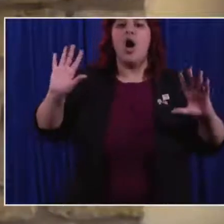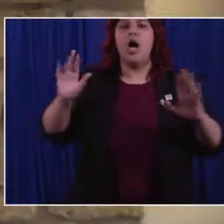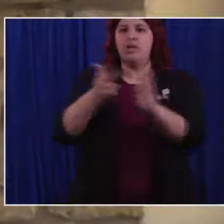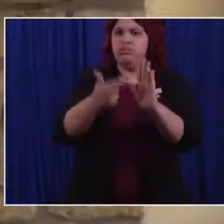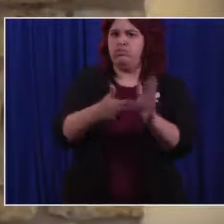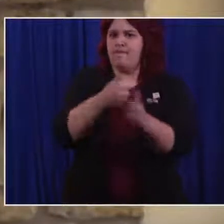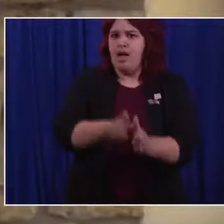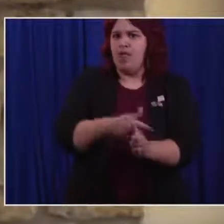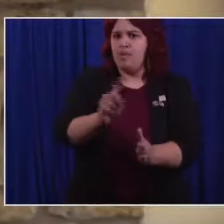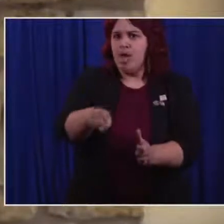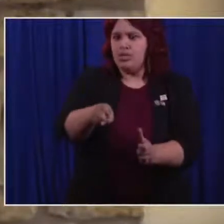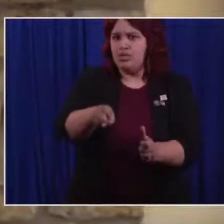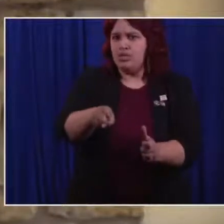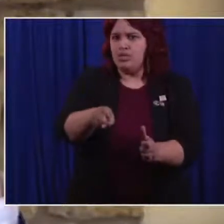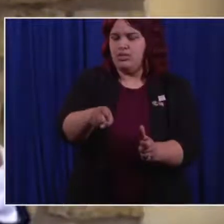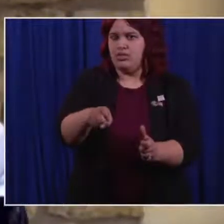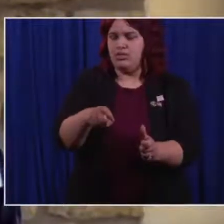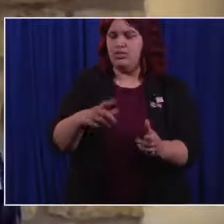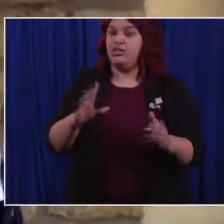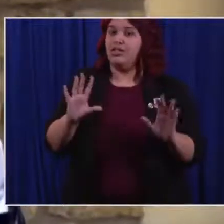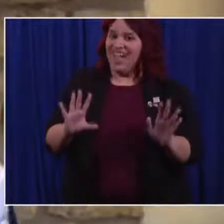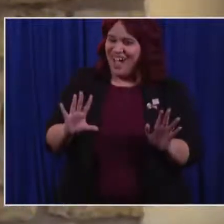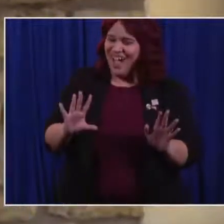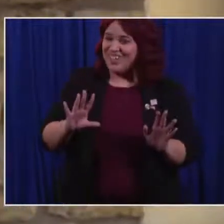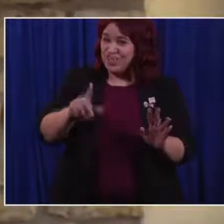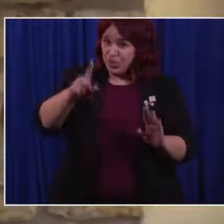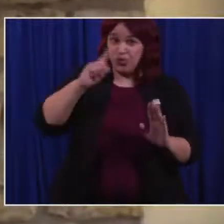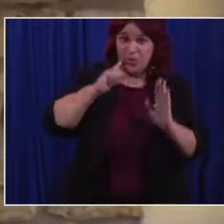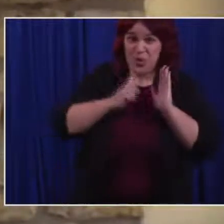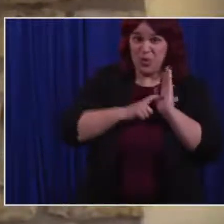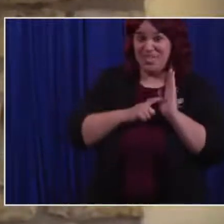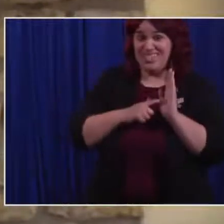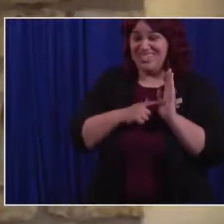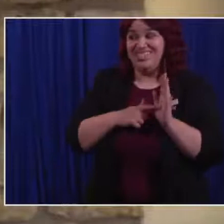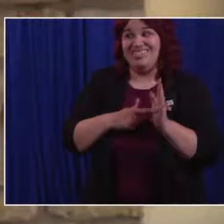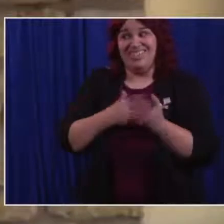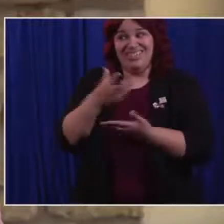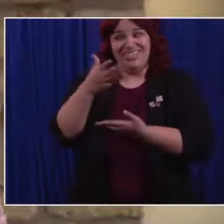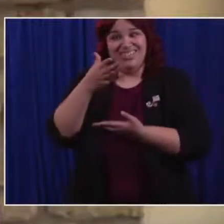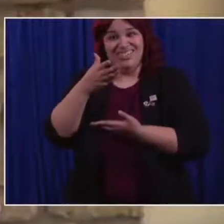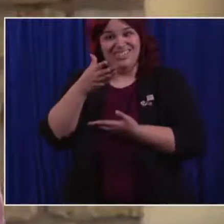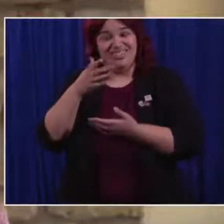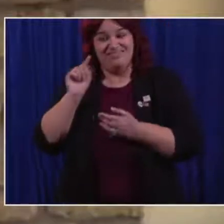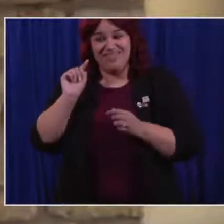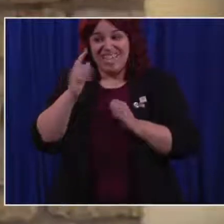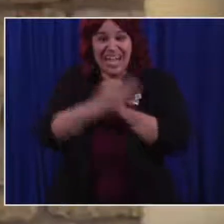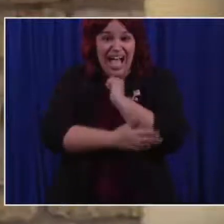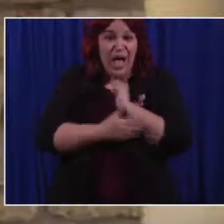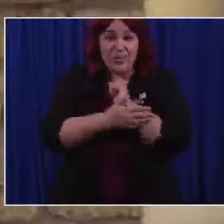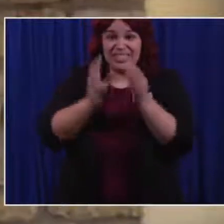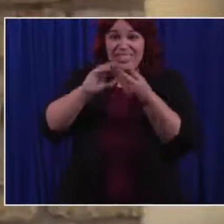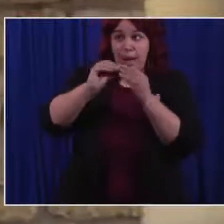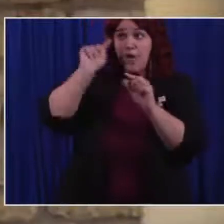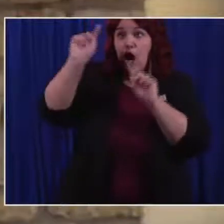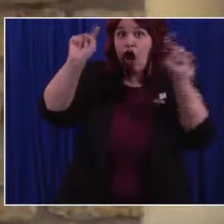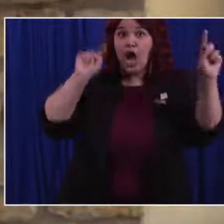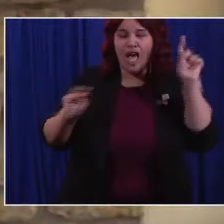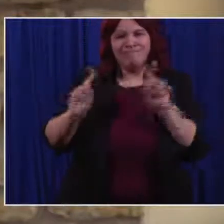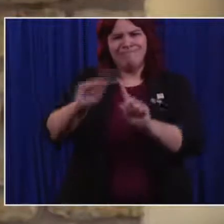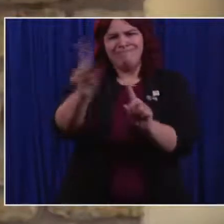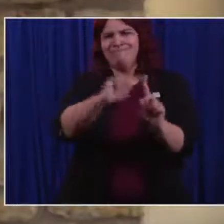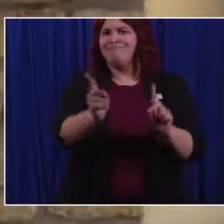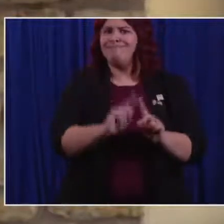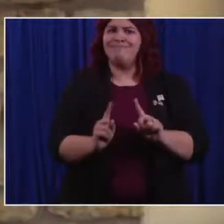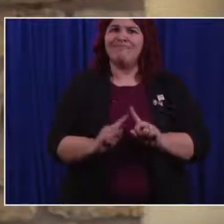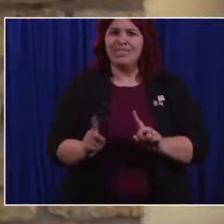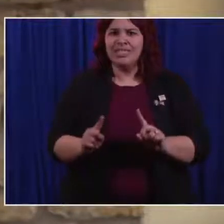and you've watched it, we've seen, some counties up, some counties down. one thing we do generally see is they